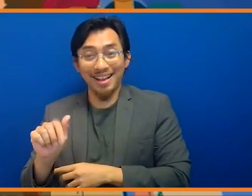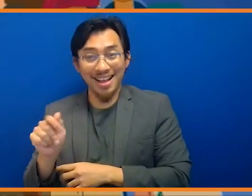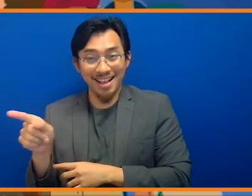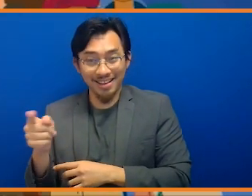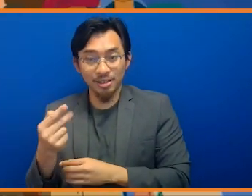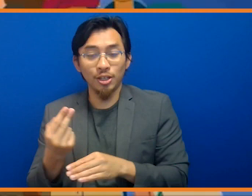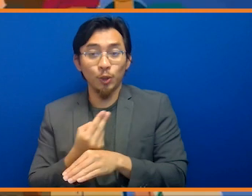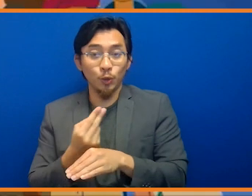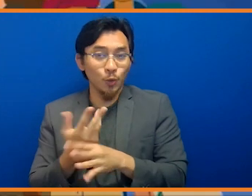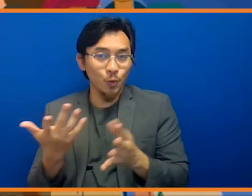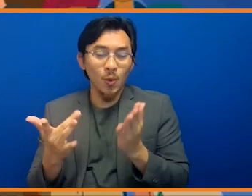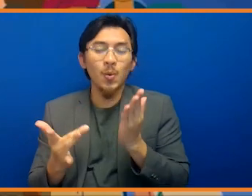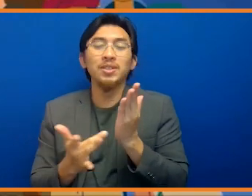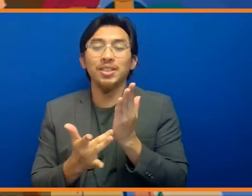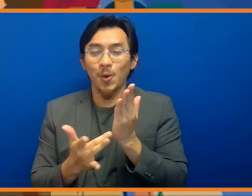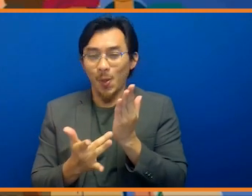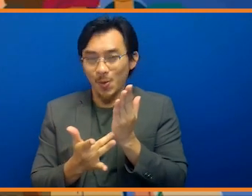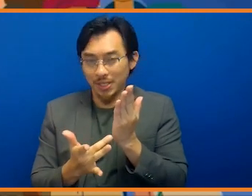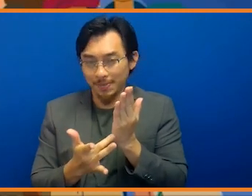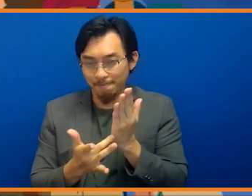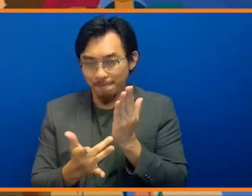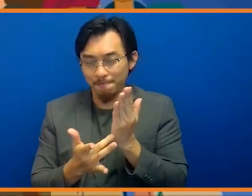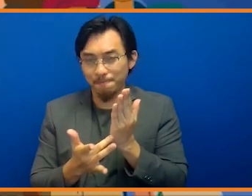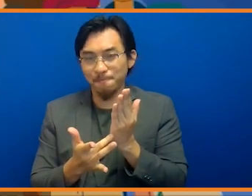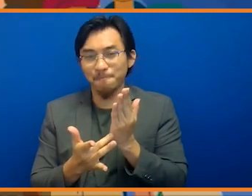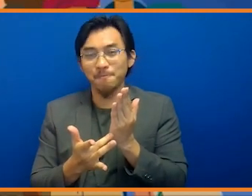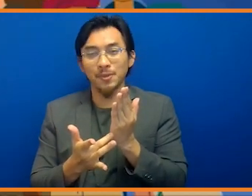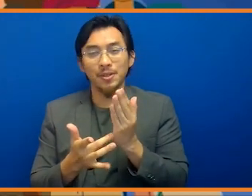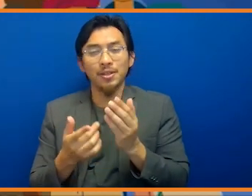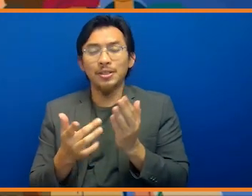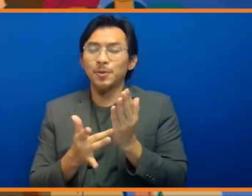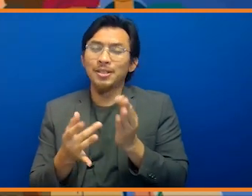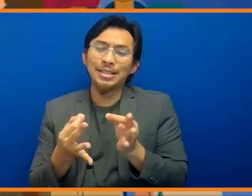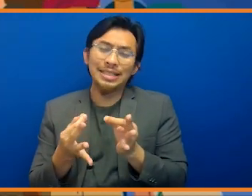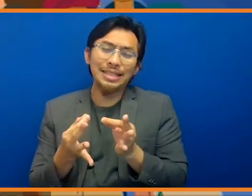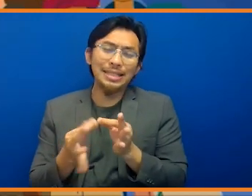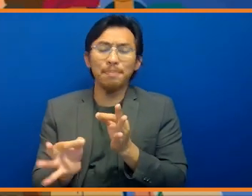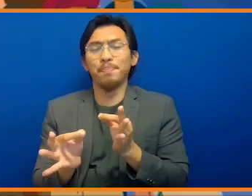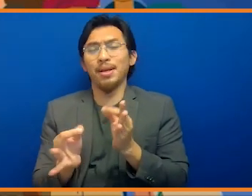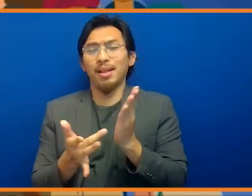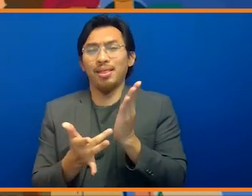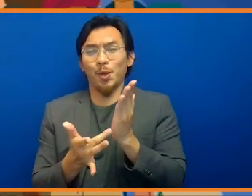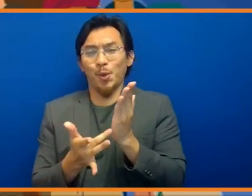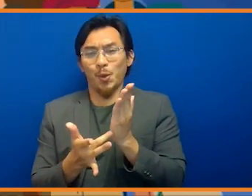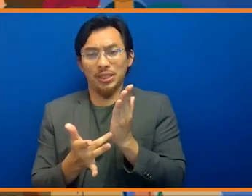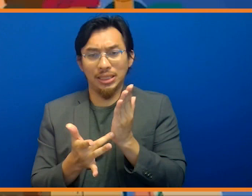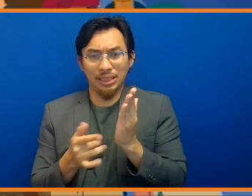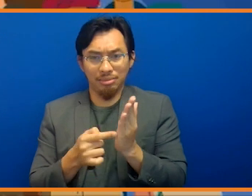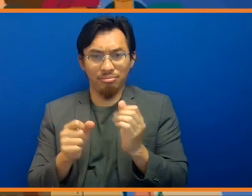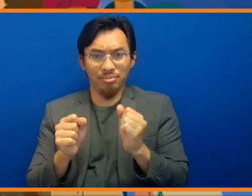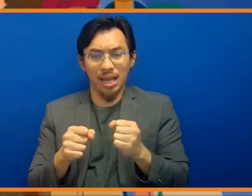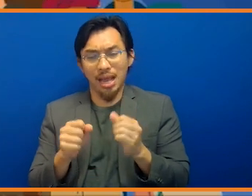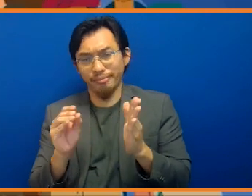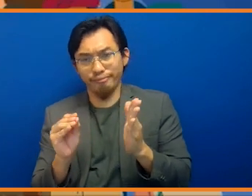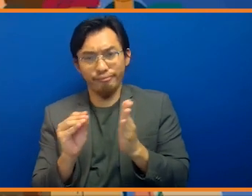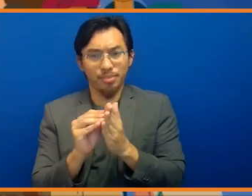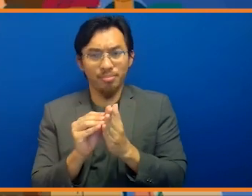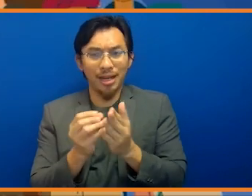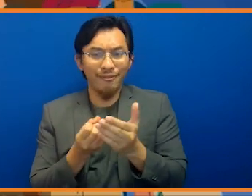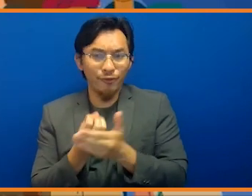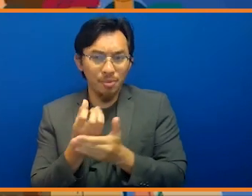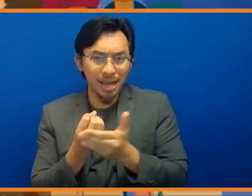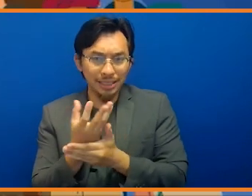use the technology. We use a very simple technology as well, such as we can put